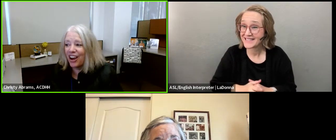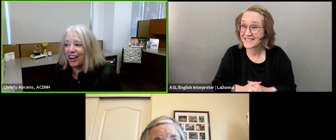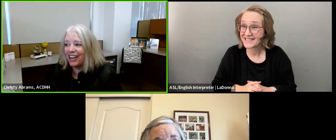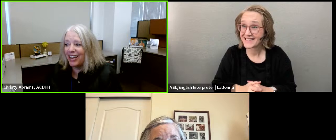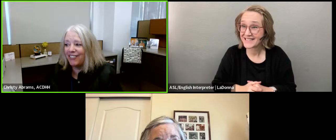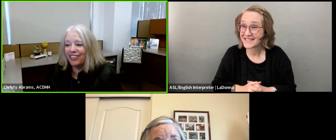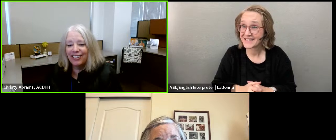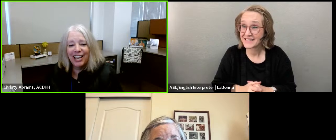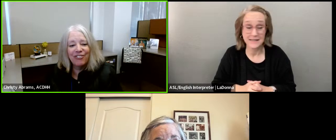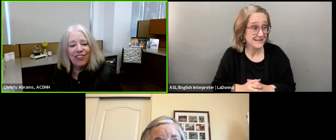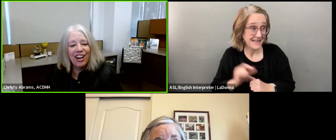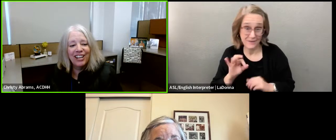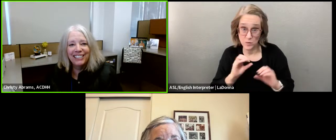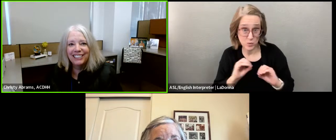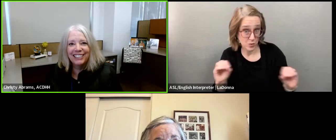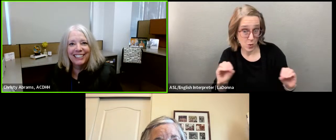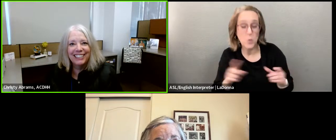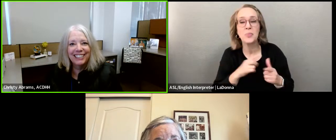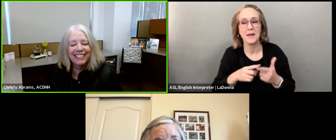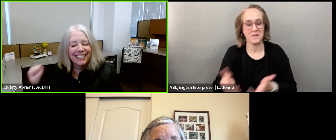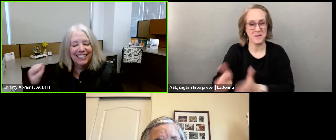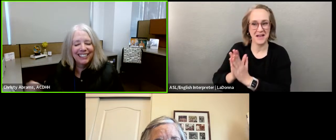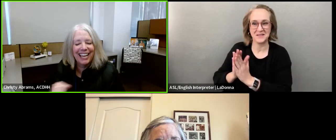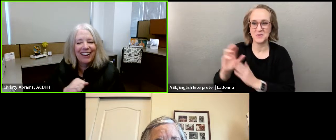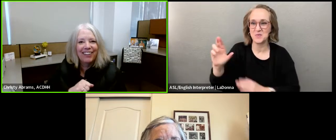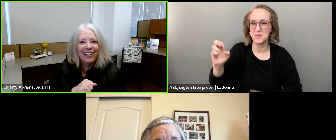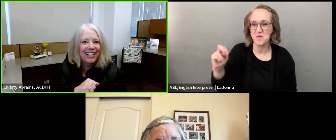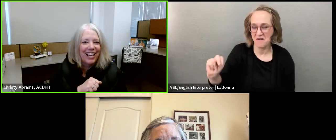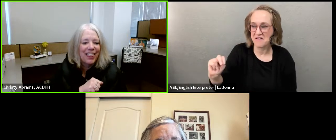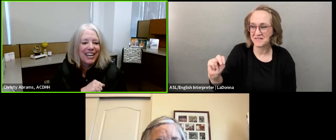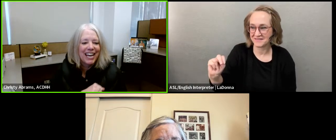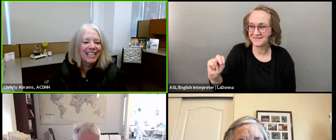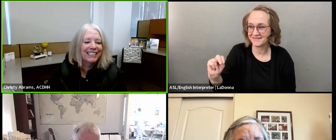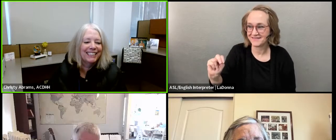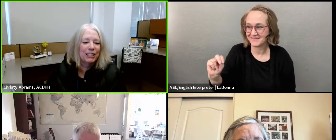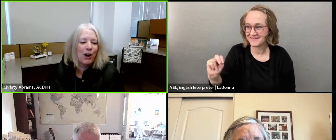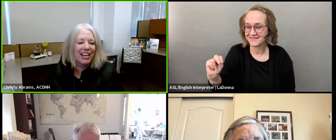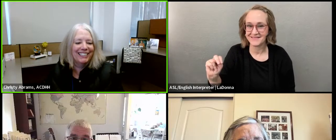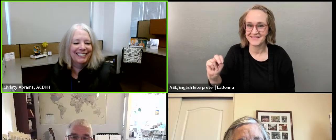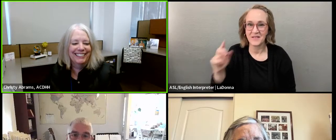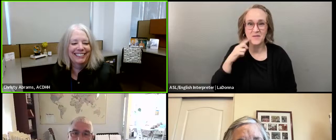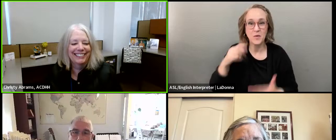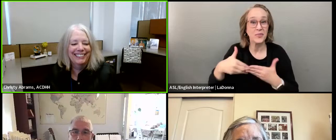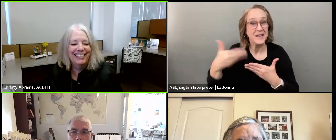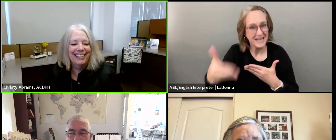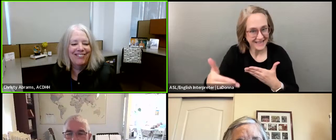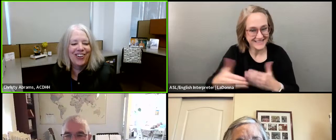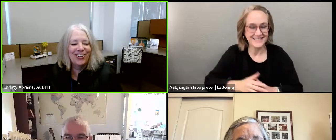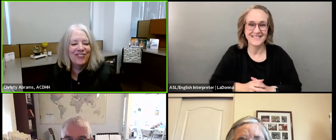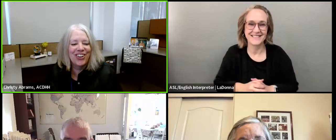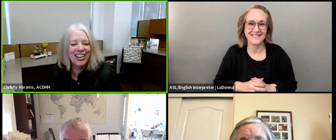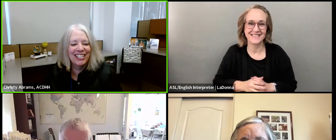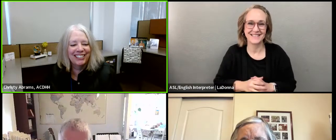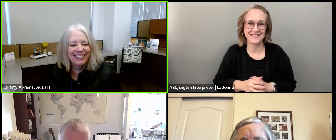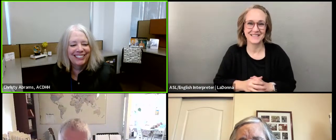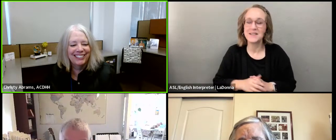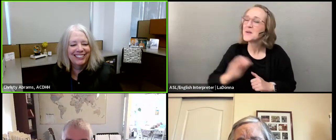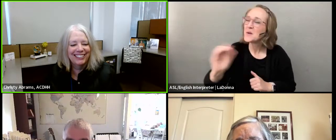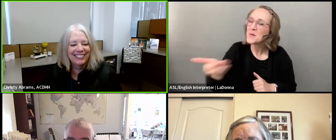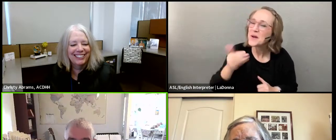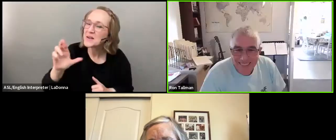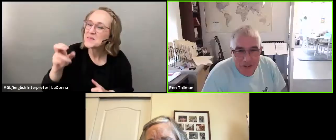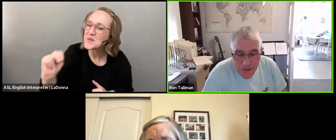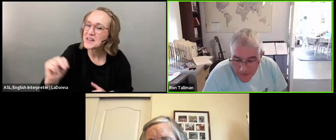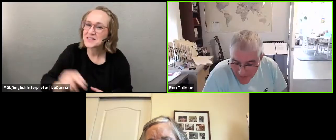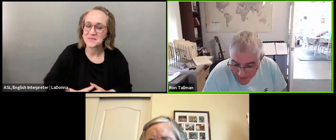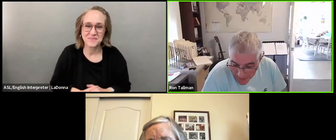And if not, I will let Ron take the next spot. Welcome, Ron.